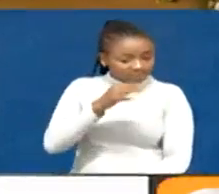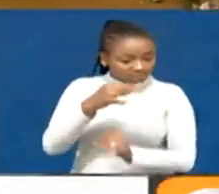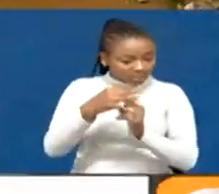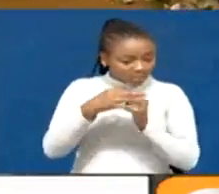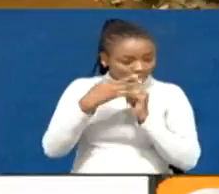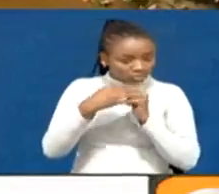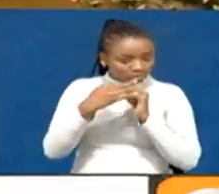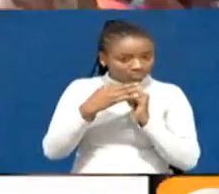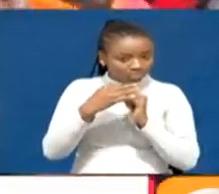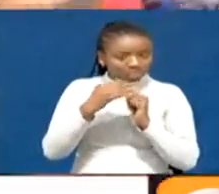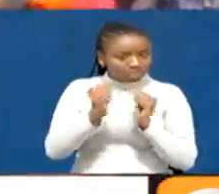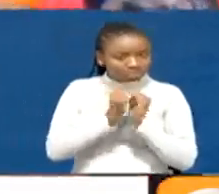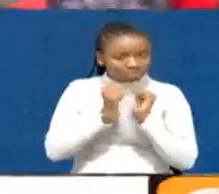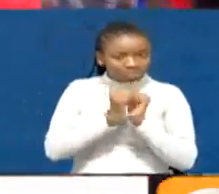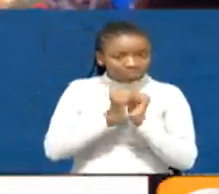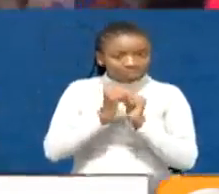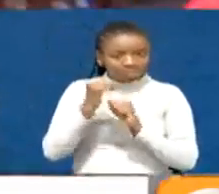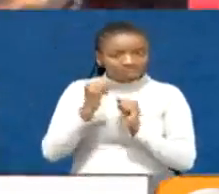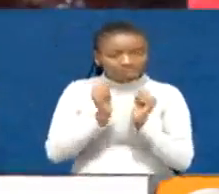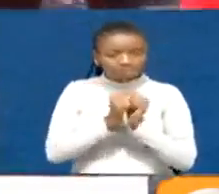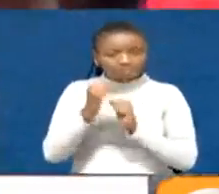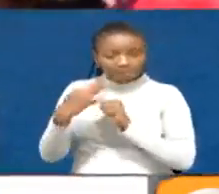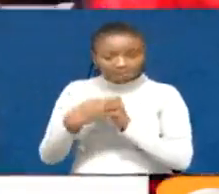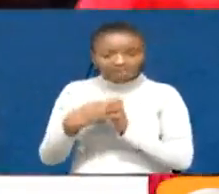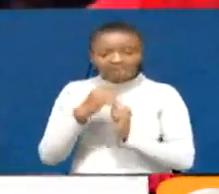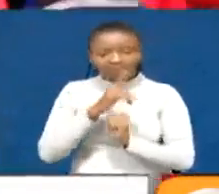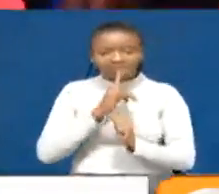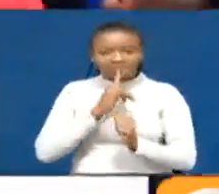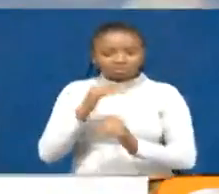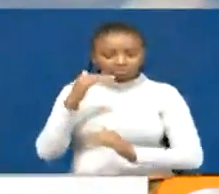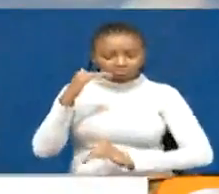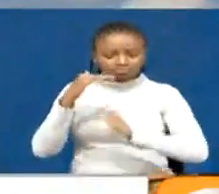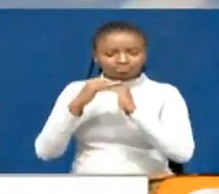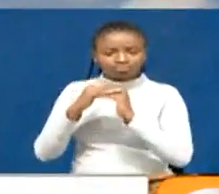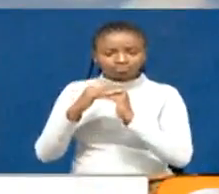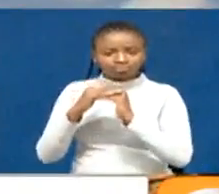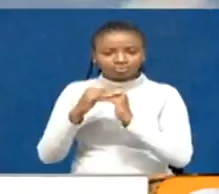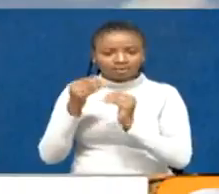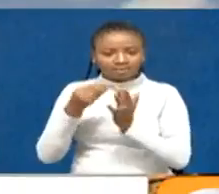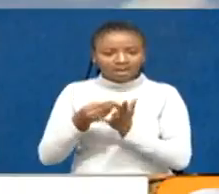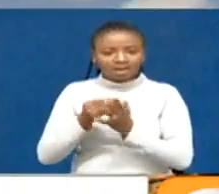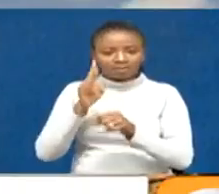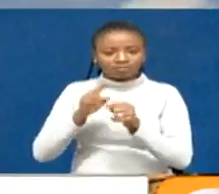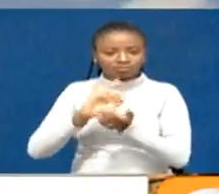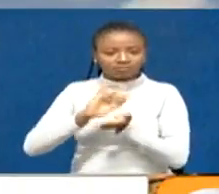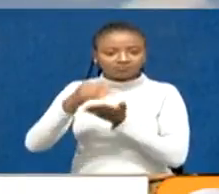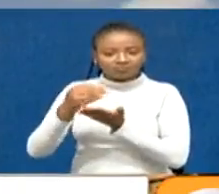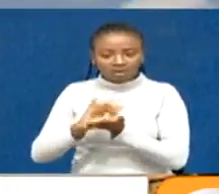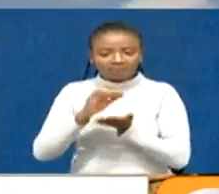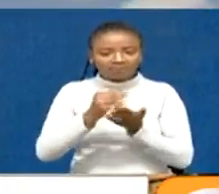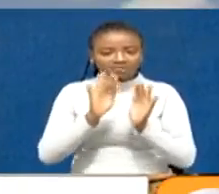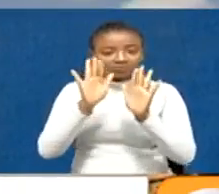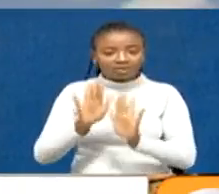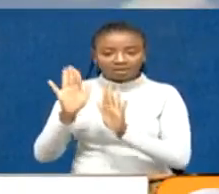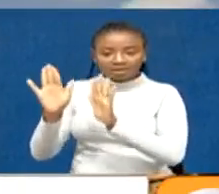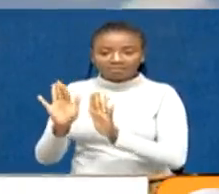decision, revoking the August 9th Gazette notice, capping spending on campaigns. The organizations also